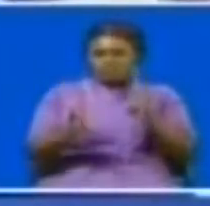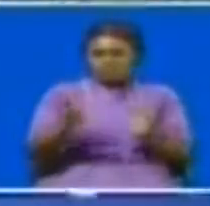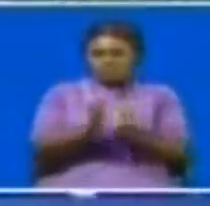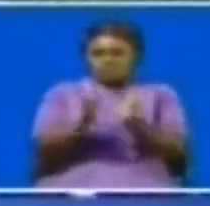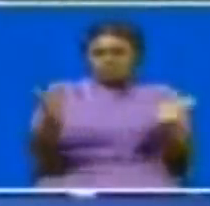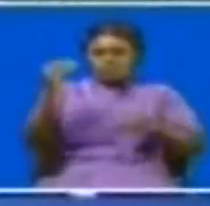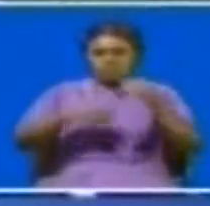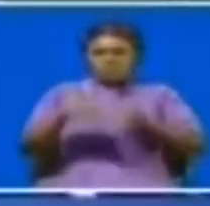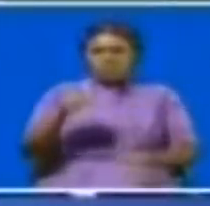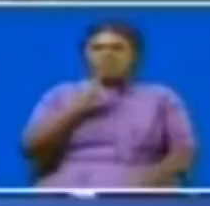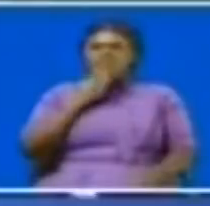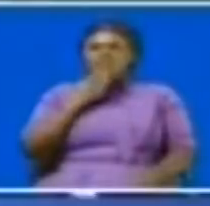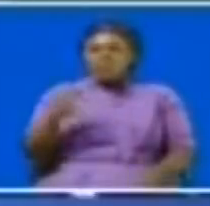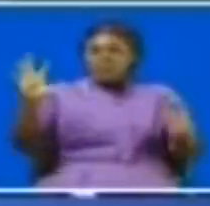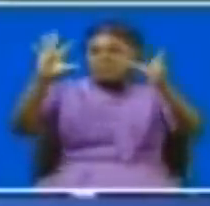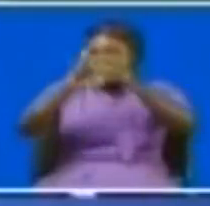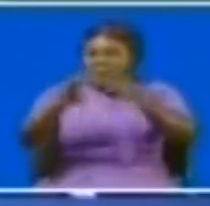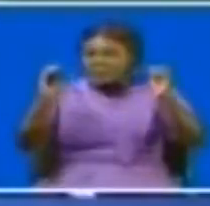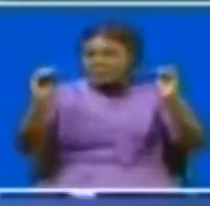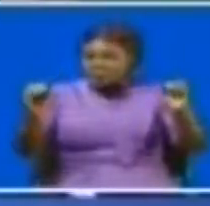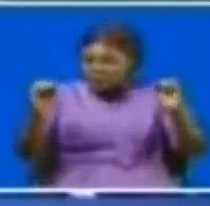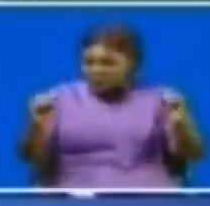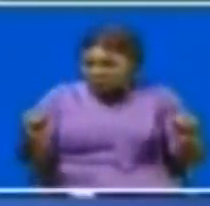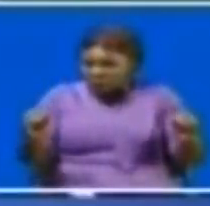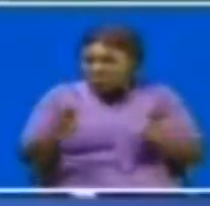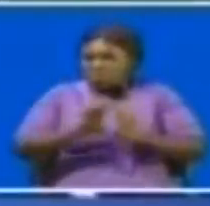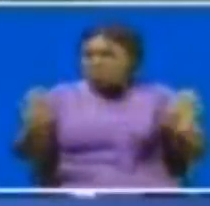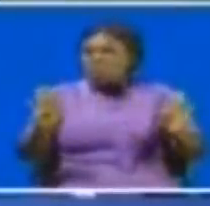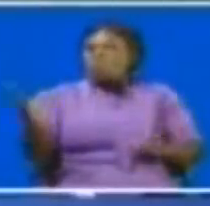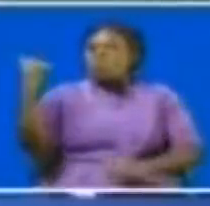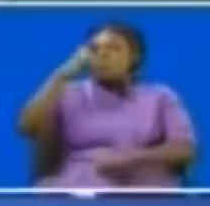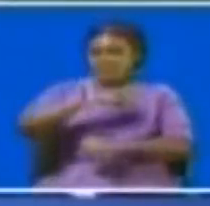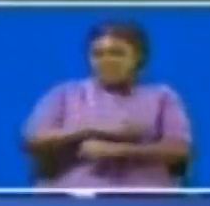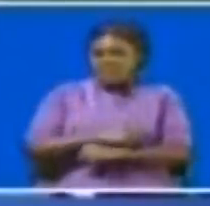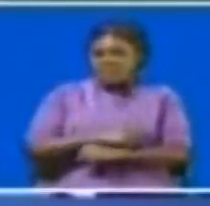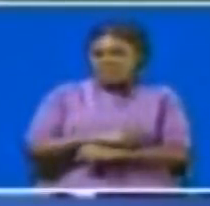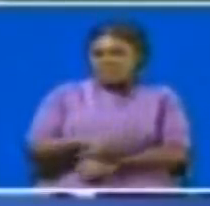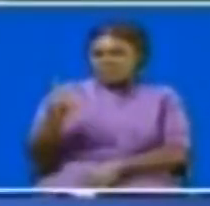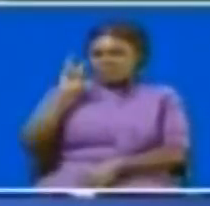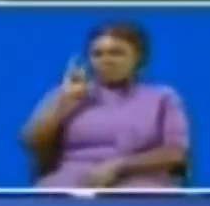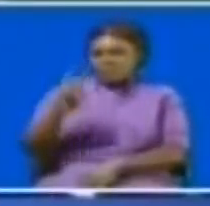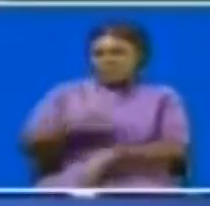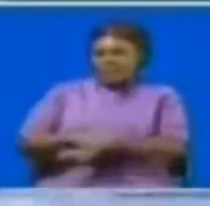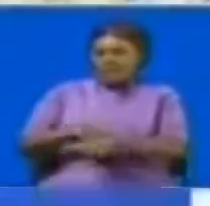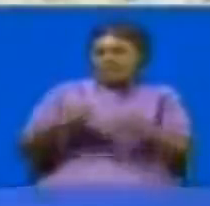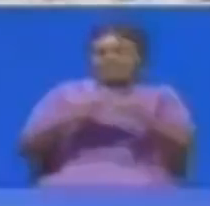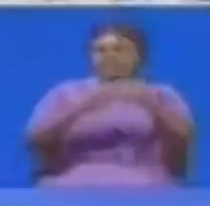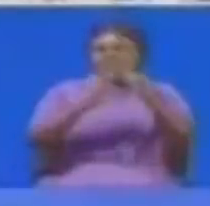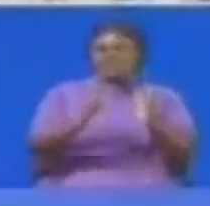general election. Waluhya tusipokuja pamoja, hakuna siku nyingine mtaona uongozi wa nchi